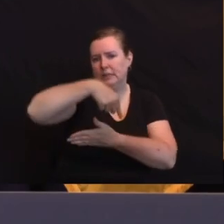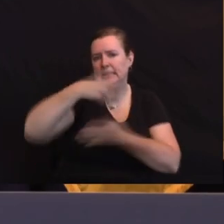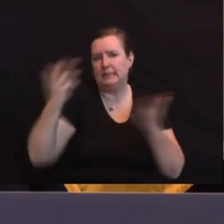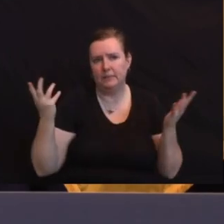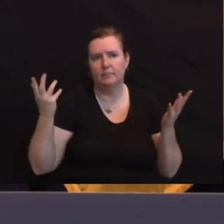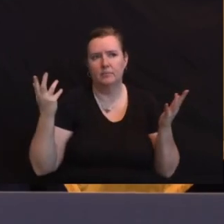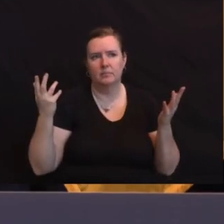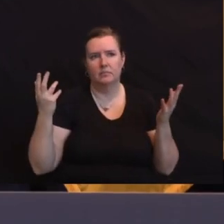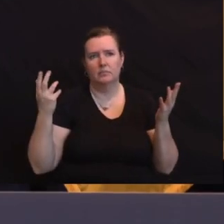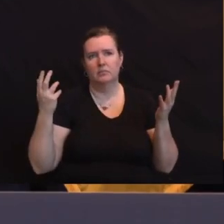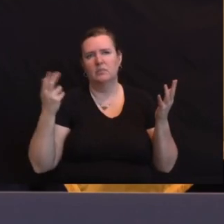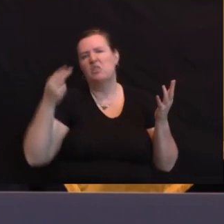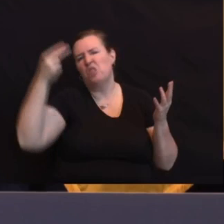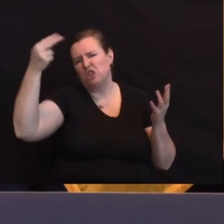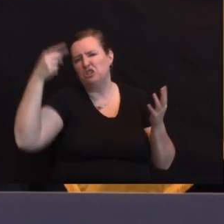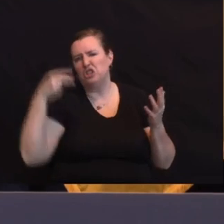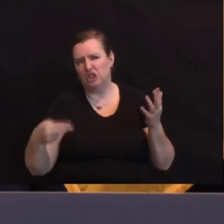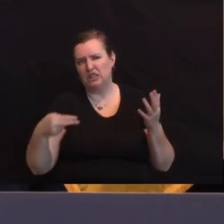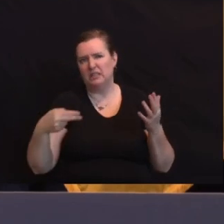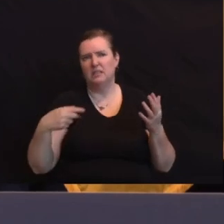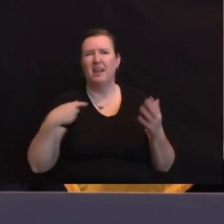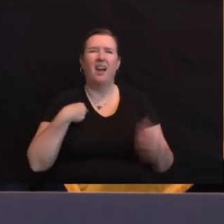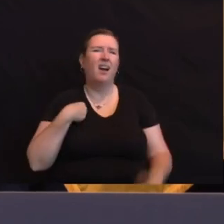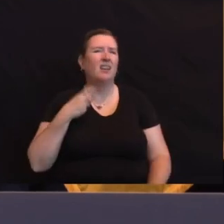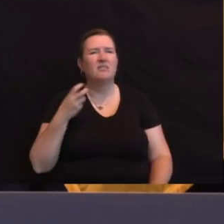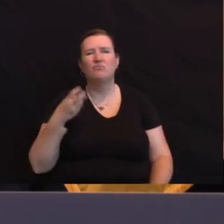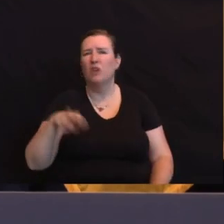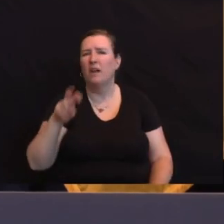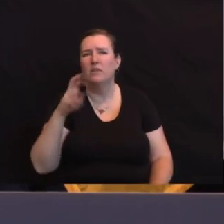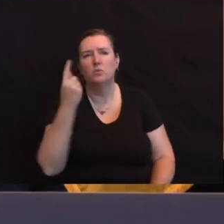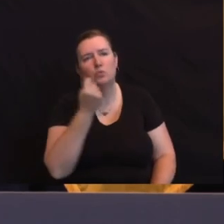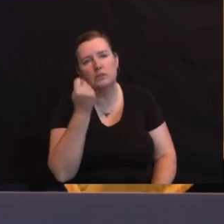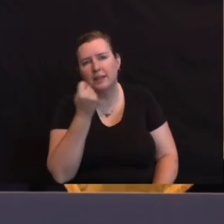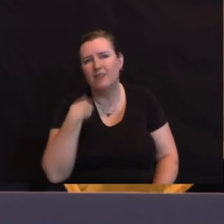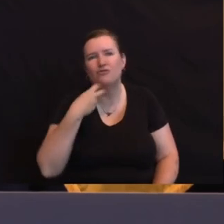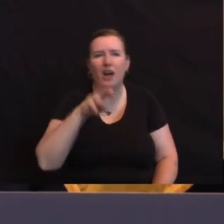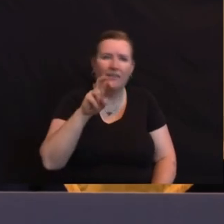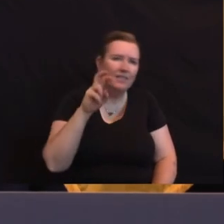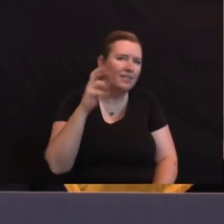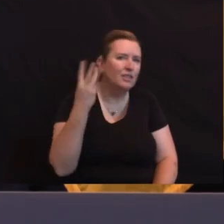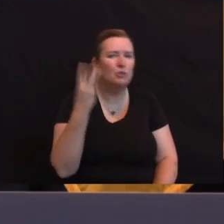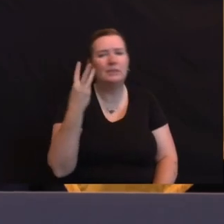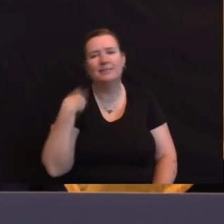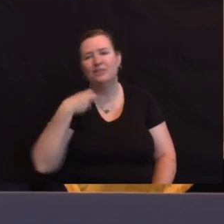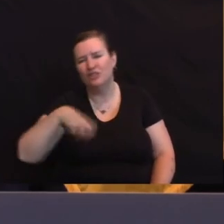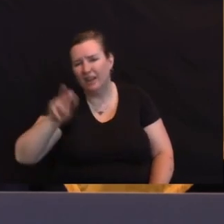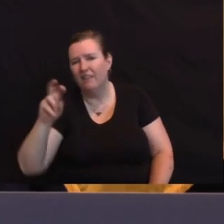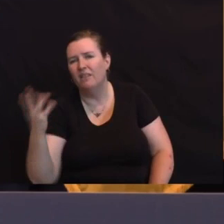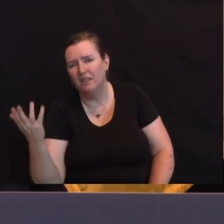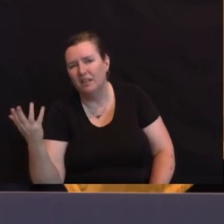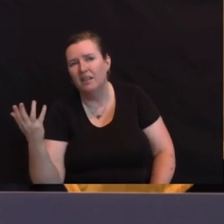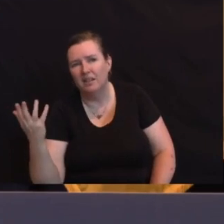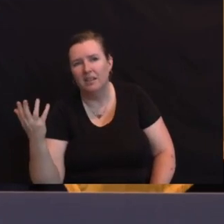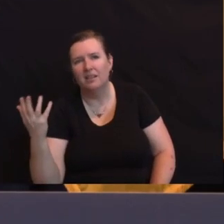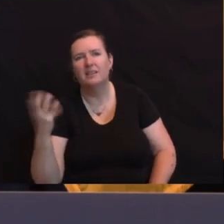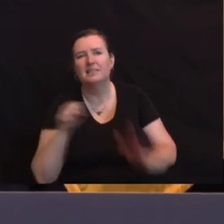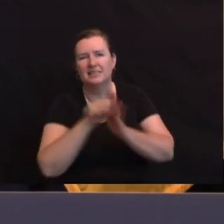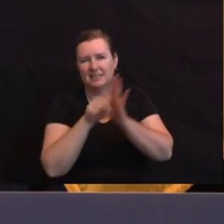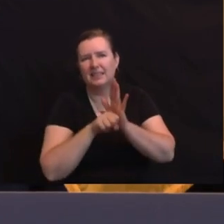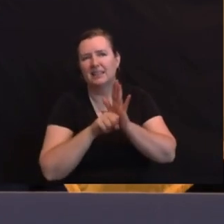road publicly on Tuesday, and I believe publicly again on Wednesday, and we'll communicate virtually with you